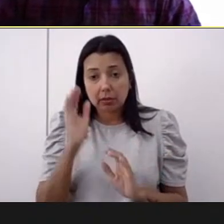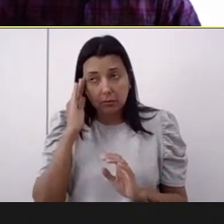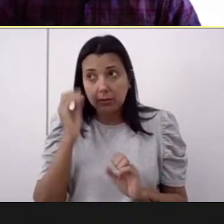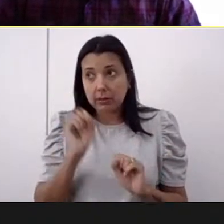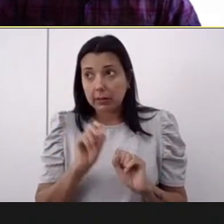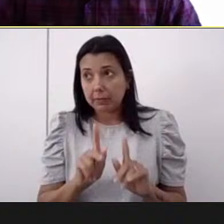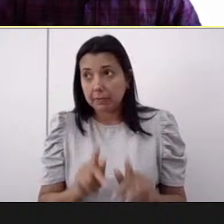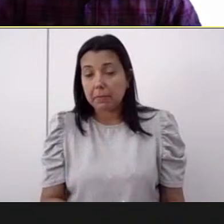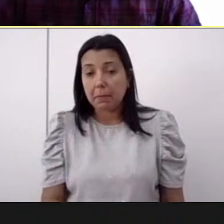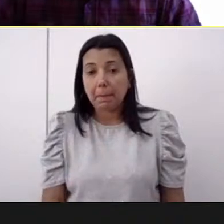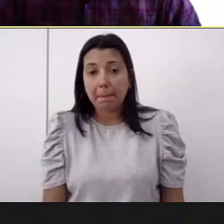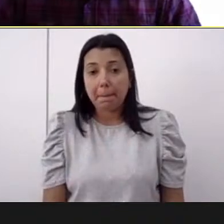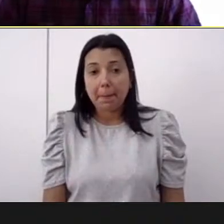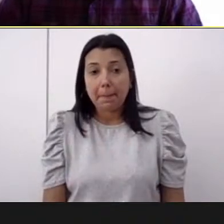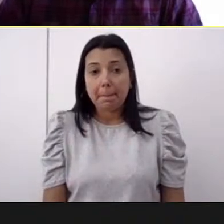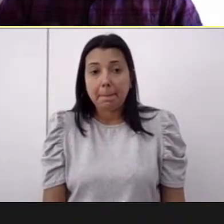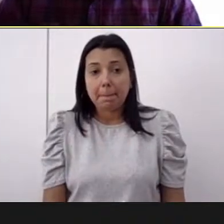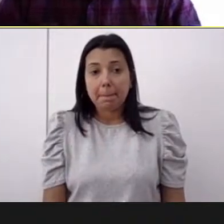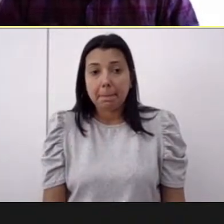So